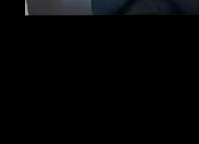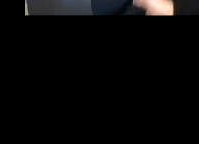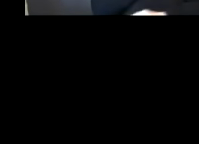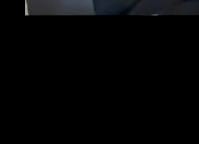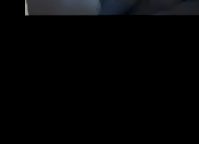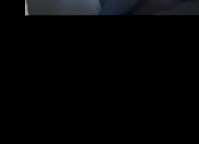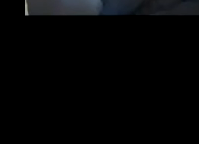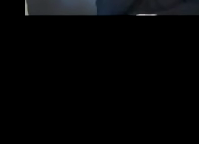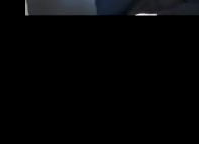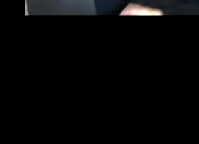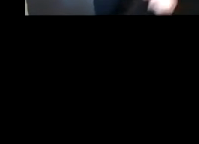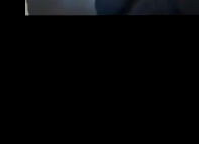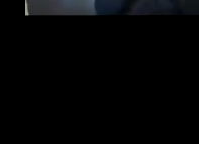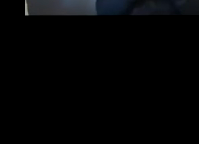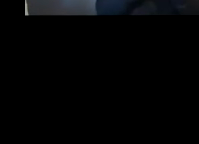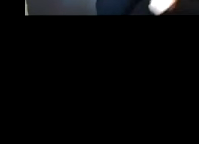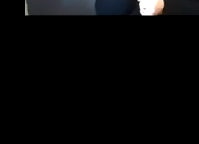member.